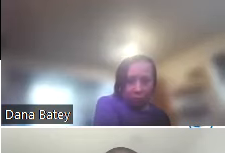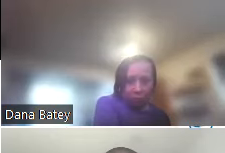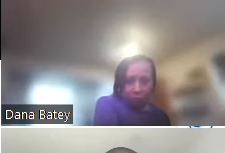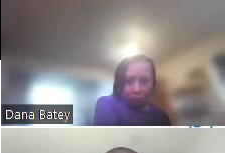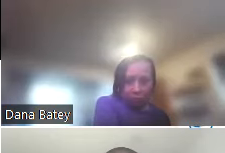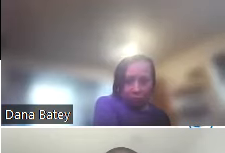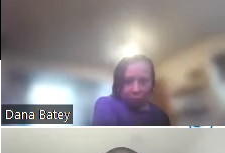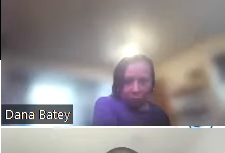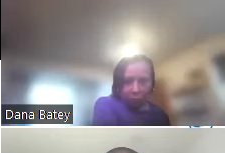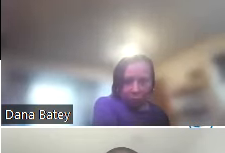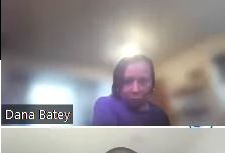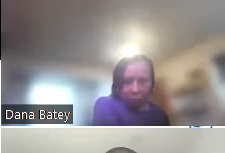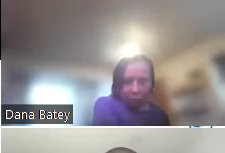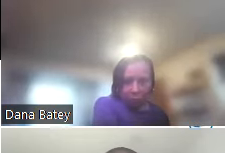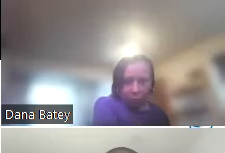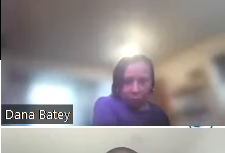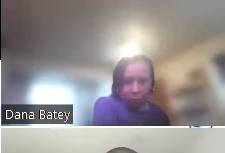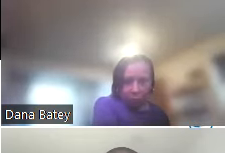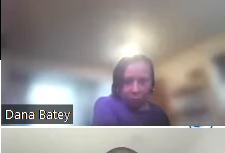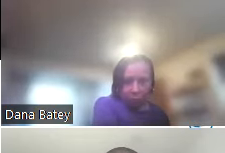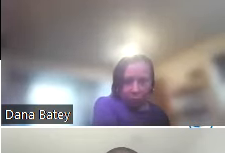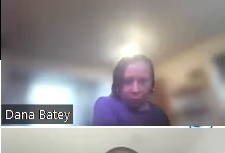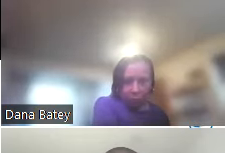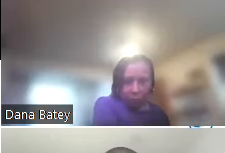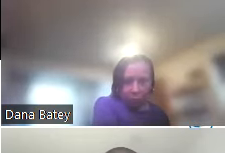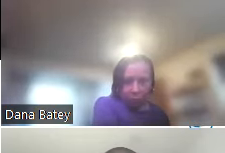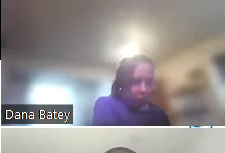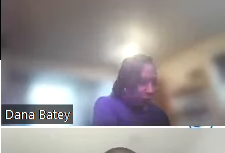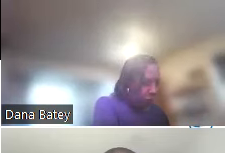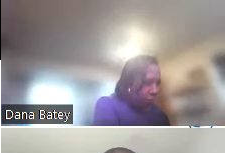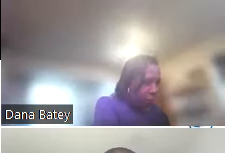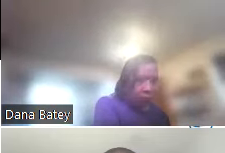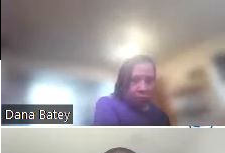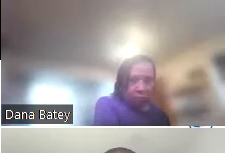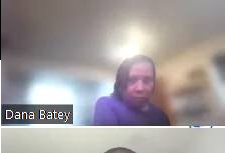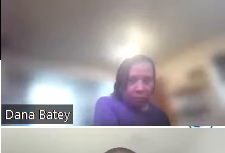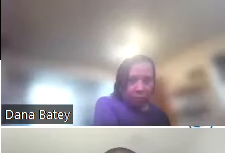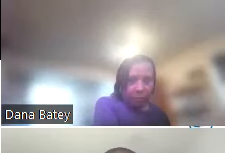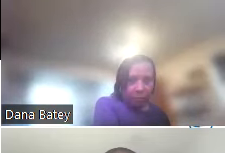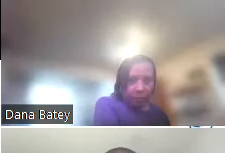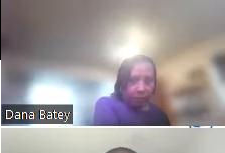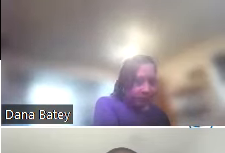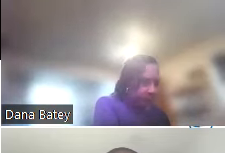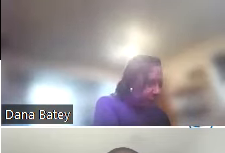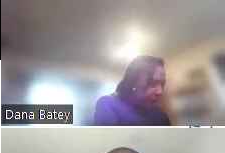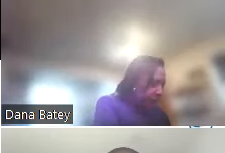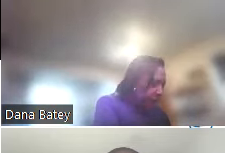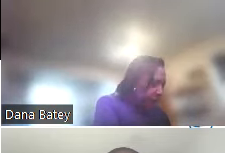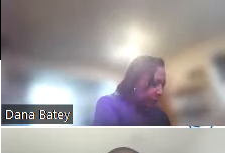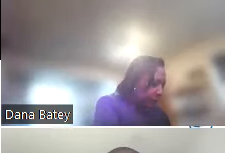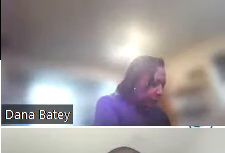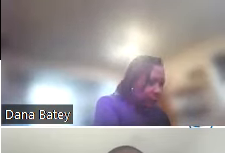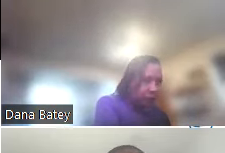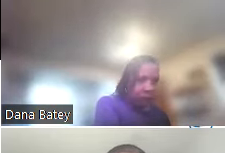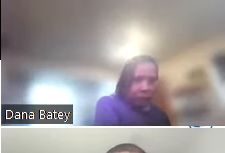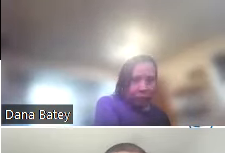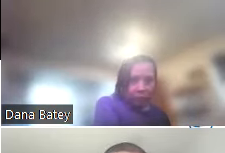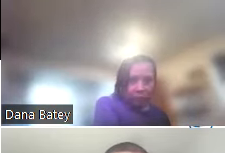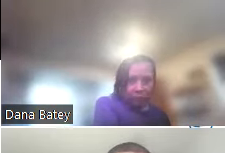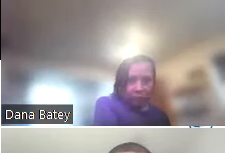Civic also was able to get data around telehealth utilization. We know for a lot of people going in to get in-person care,